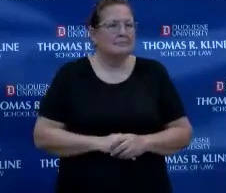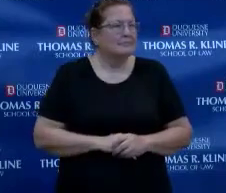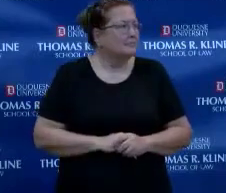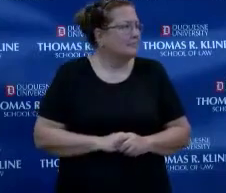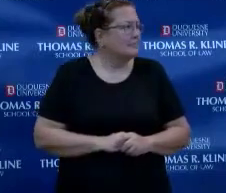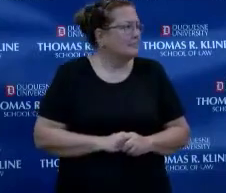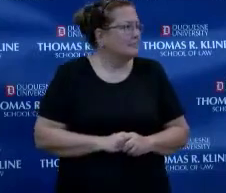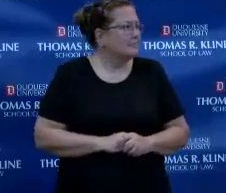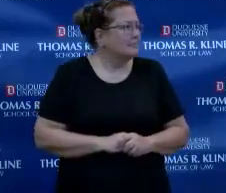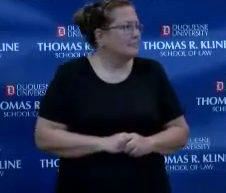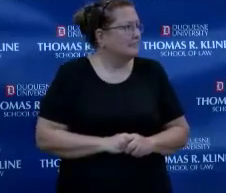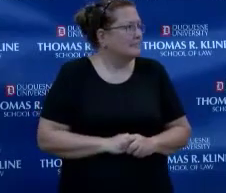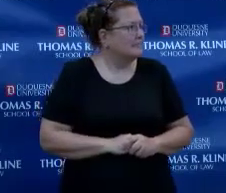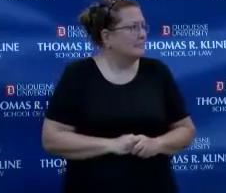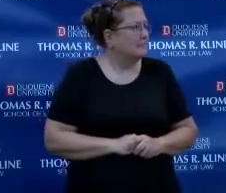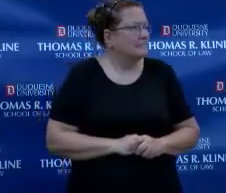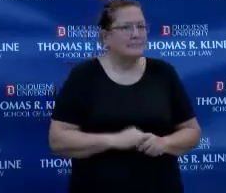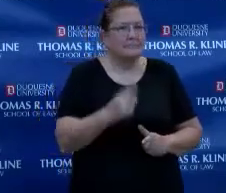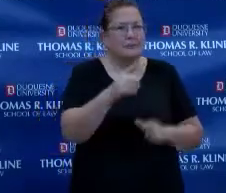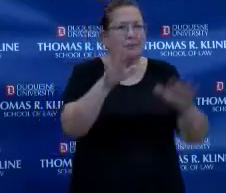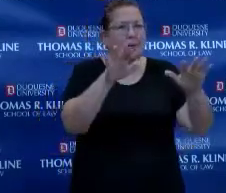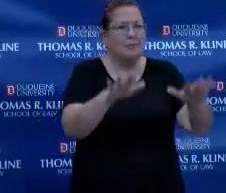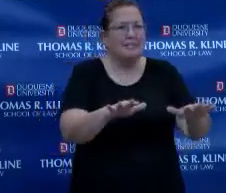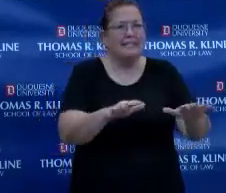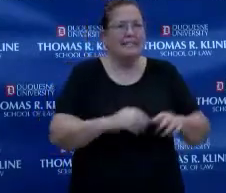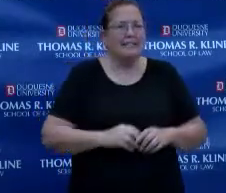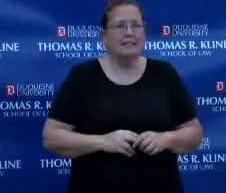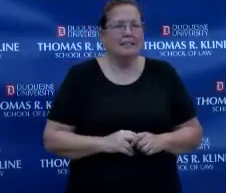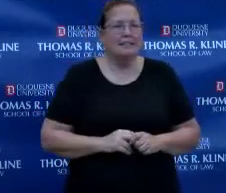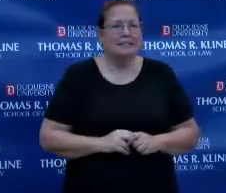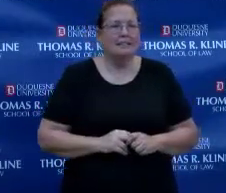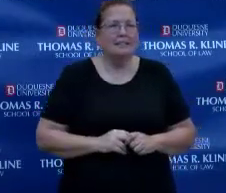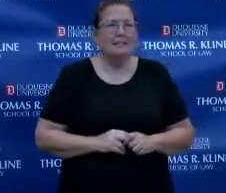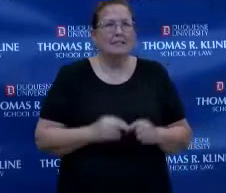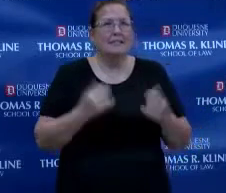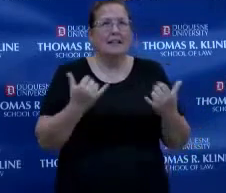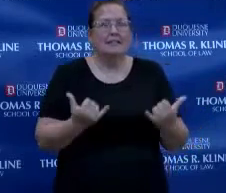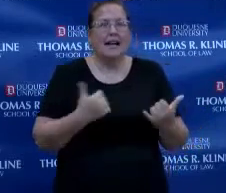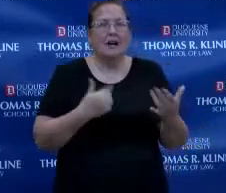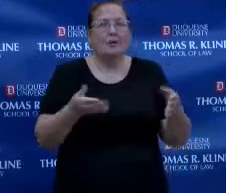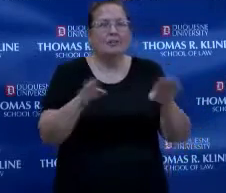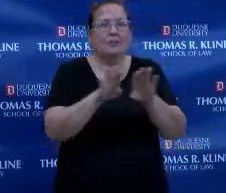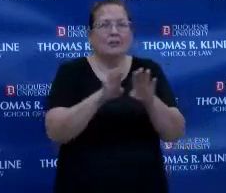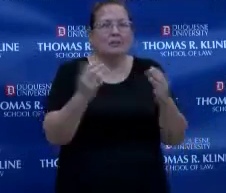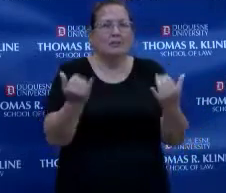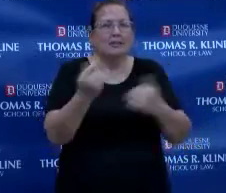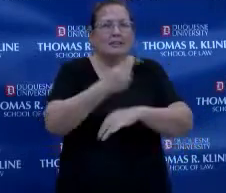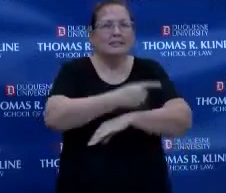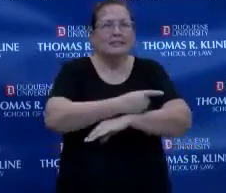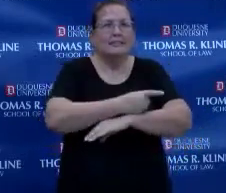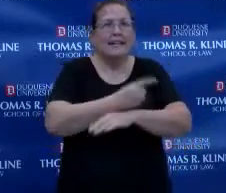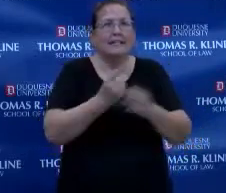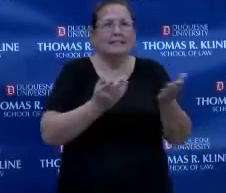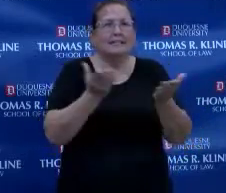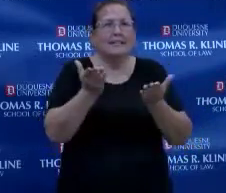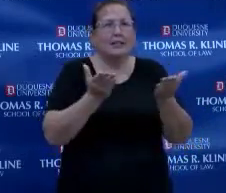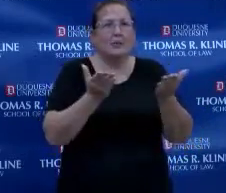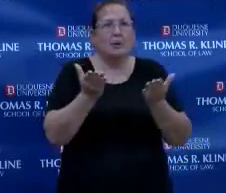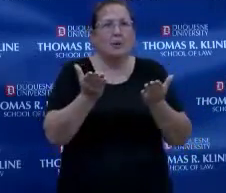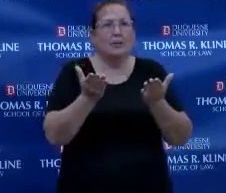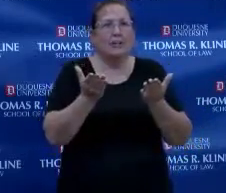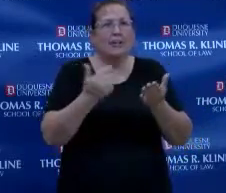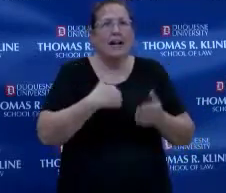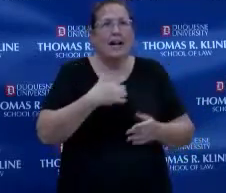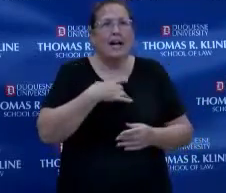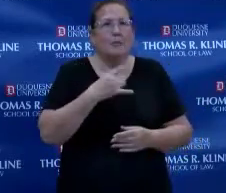Wonderful. Well, you may be seated. As we conclude today's commencement ceremony, I would